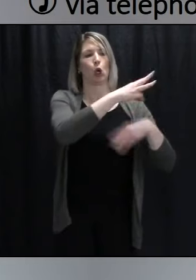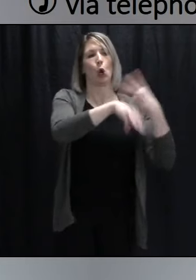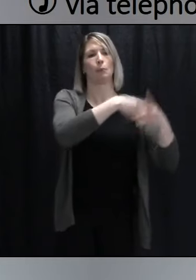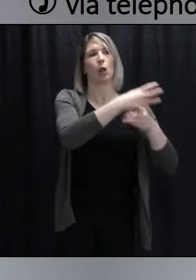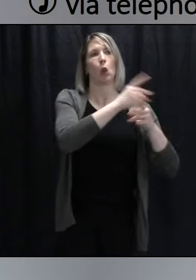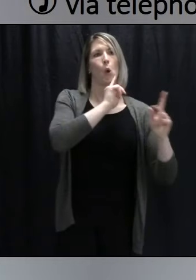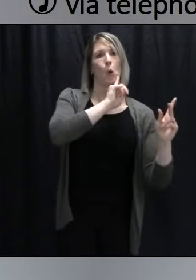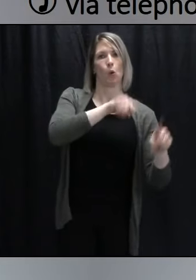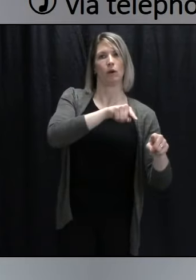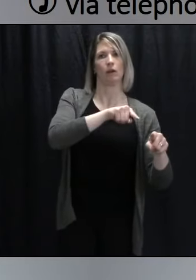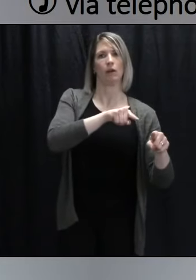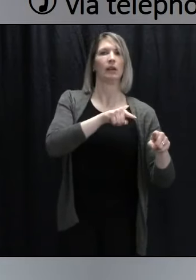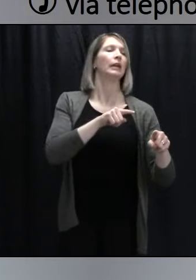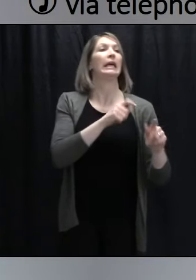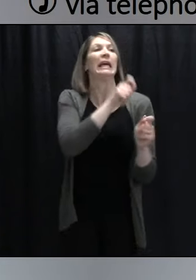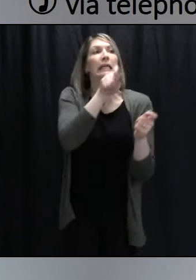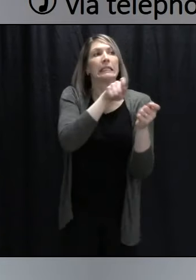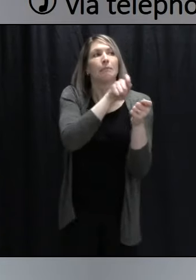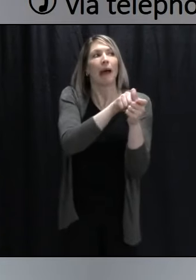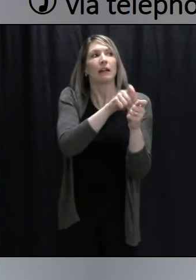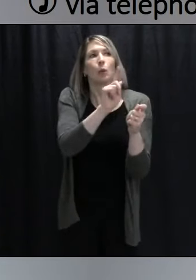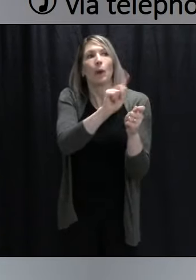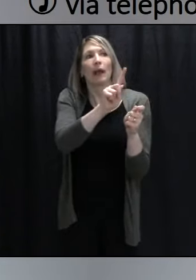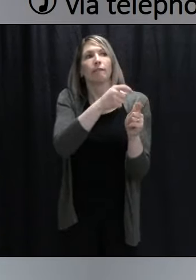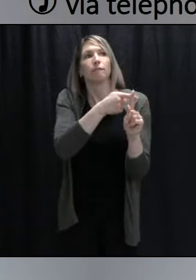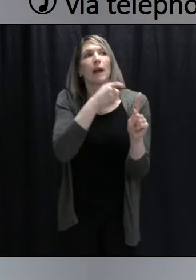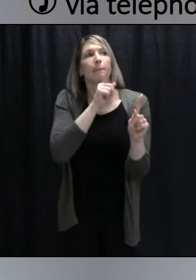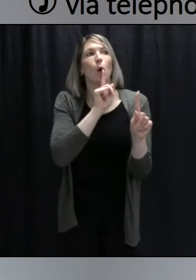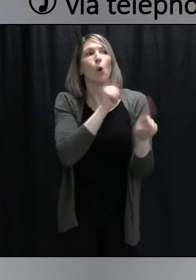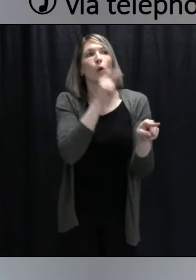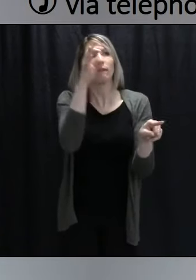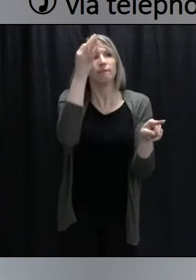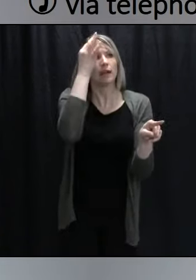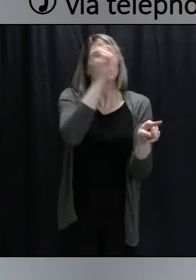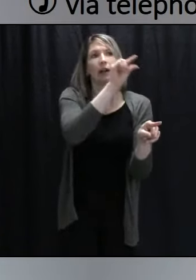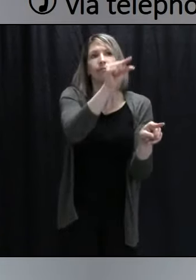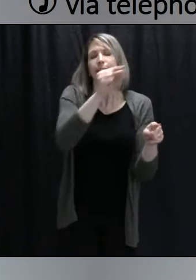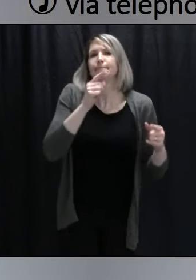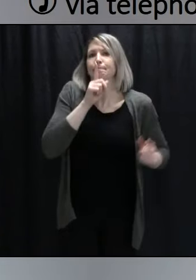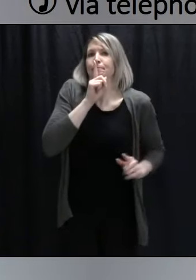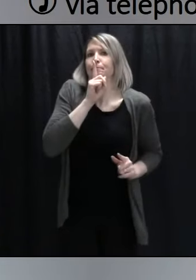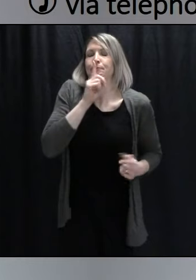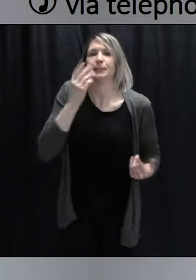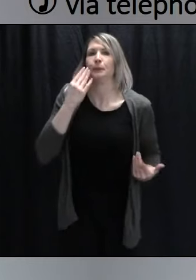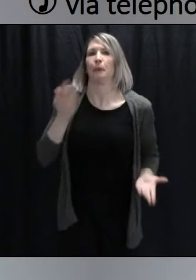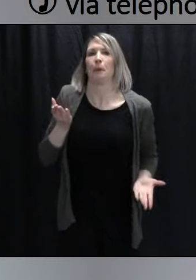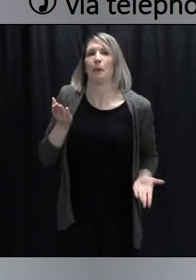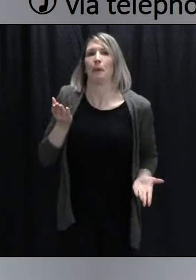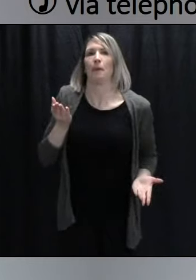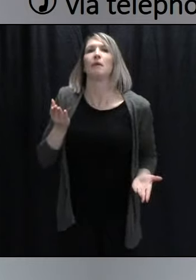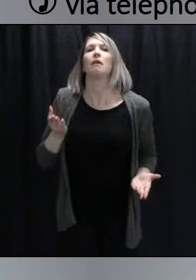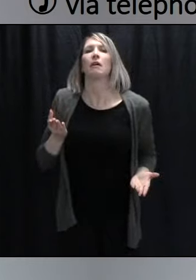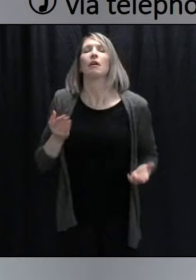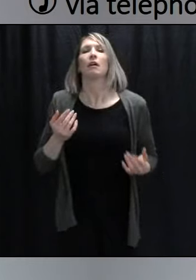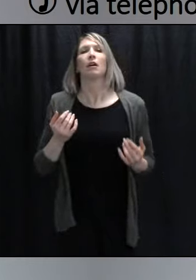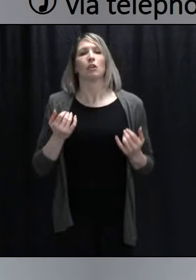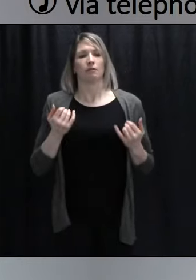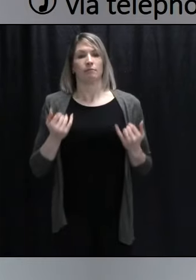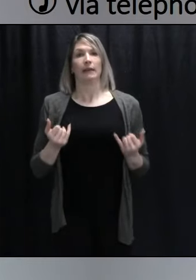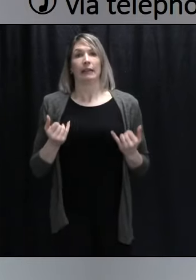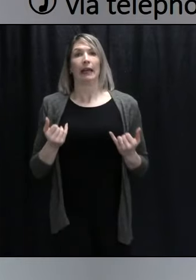where particularly the manufacturers of our current orders would be. I do know that there